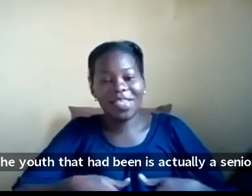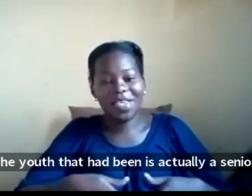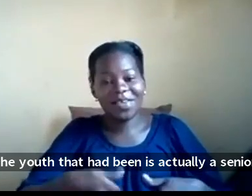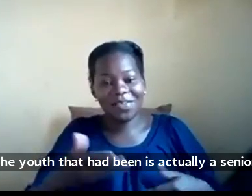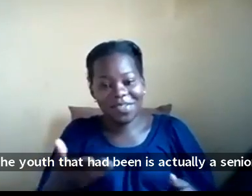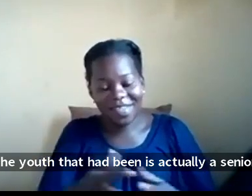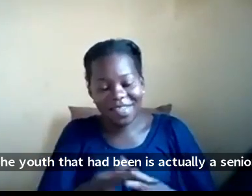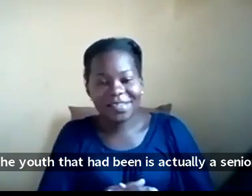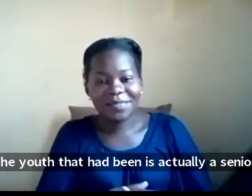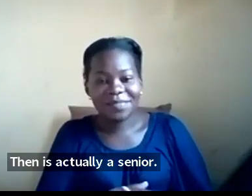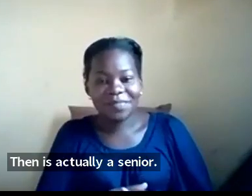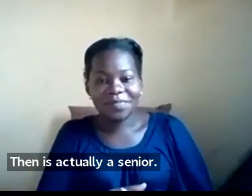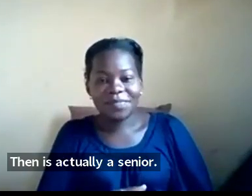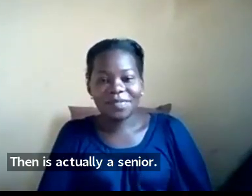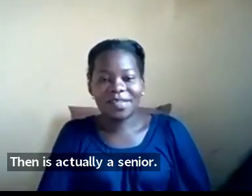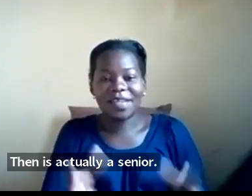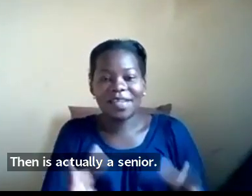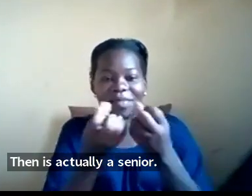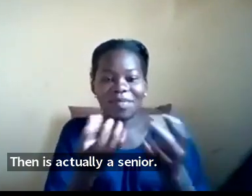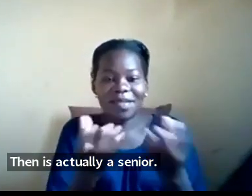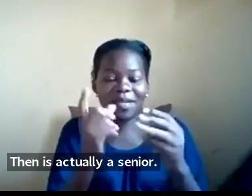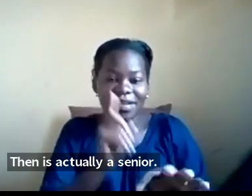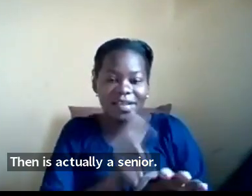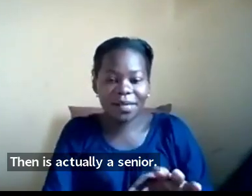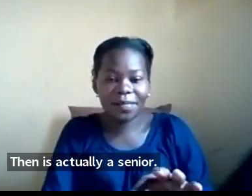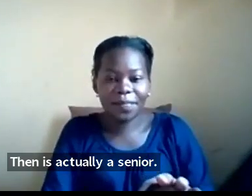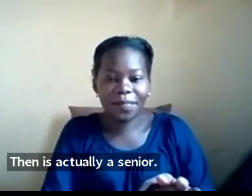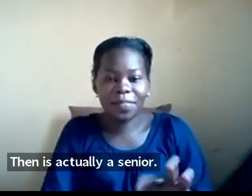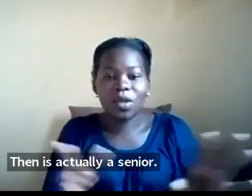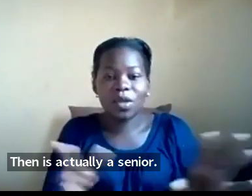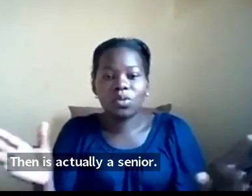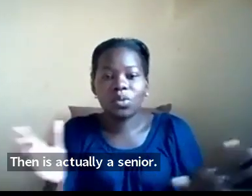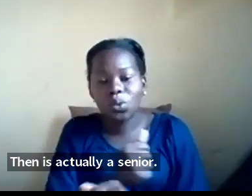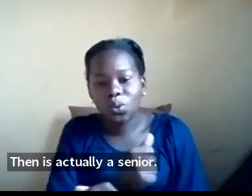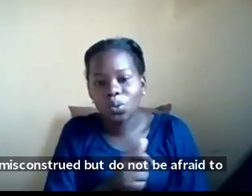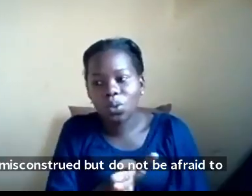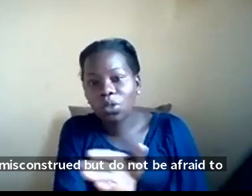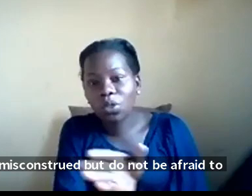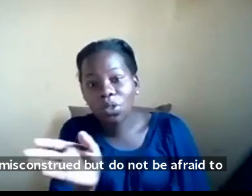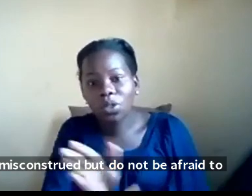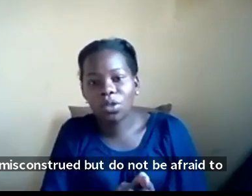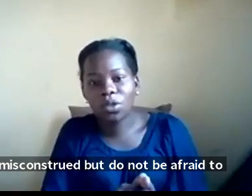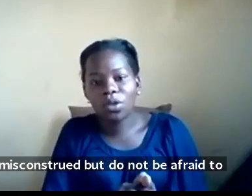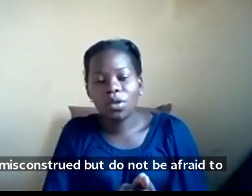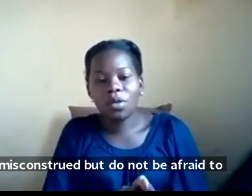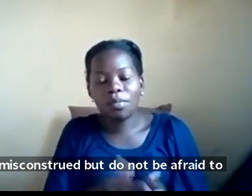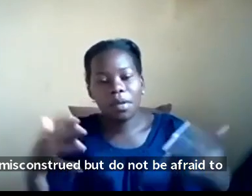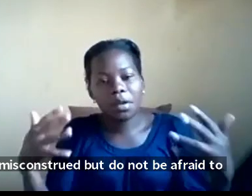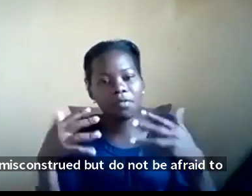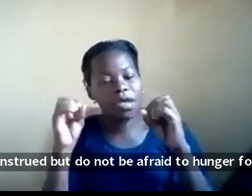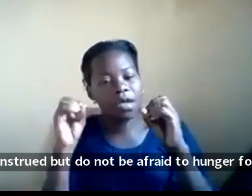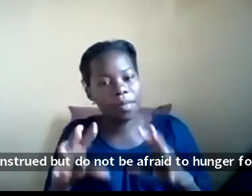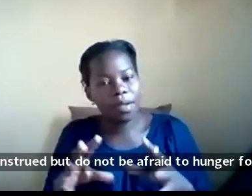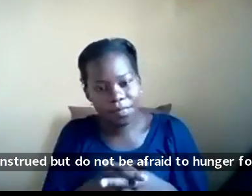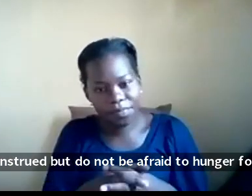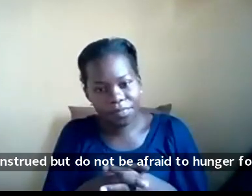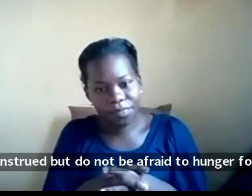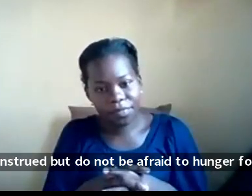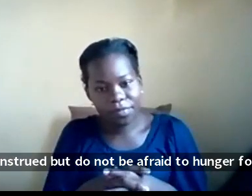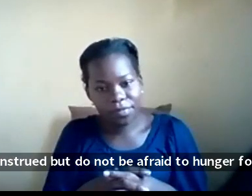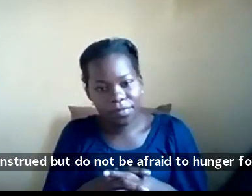of times we are misconstrued, but do not be afraid to hunger for knowledge and to make sure that your place